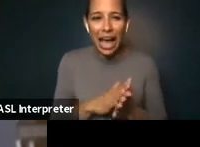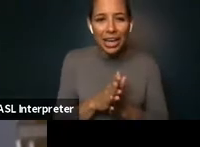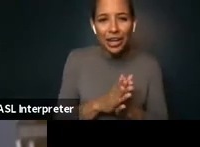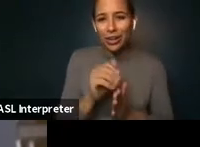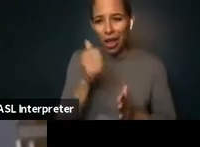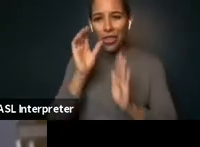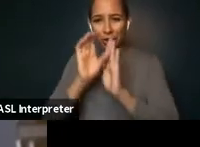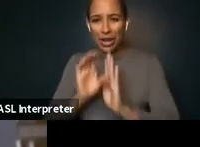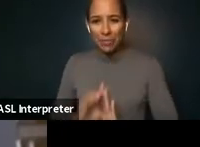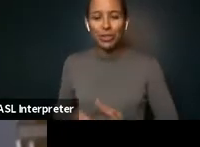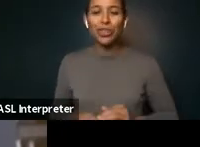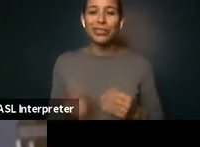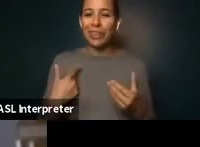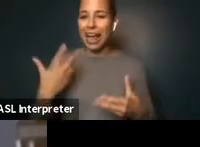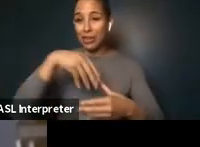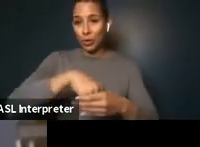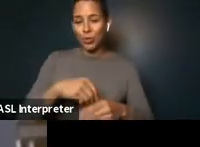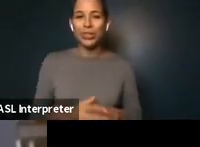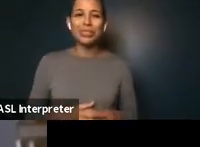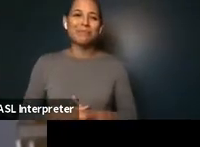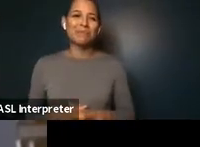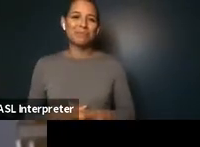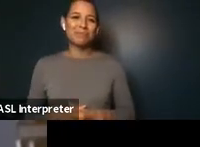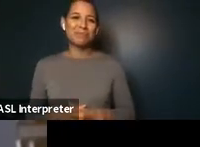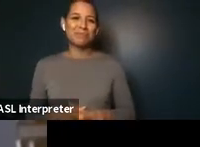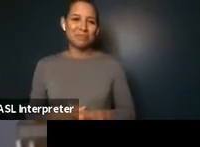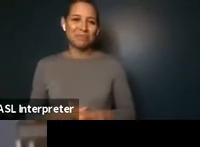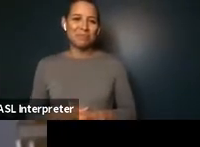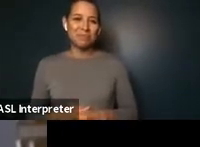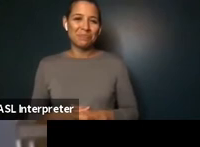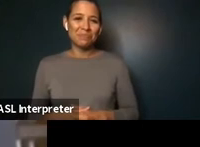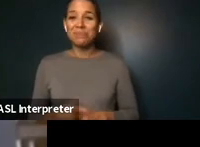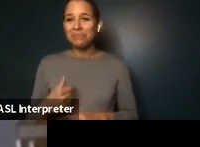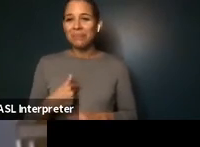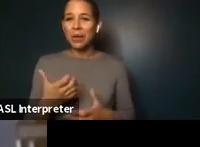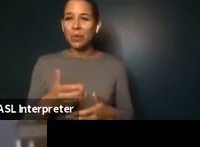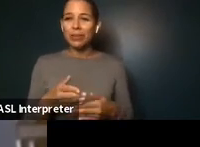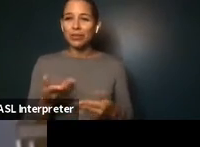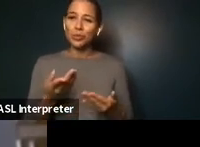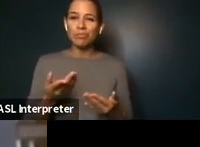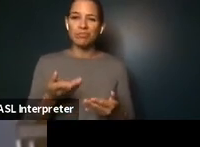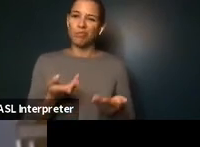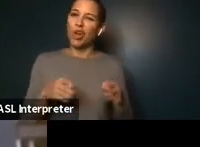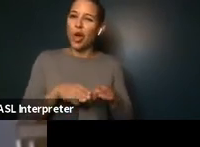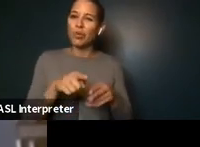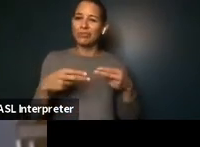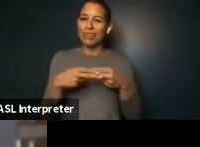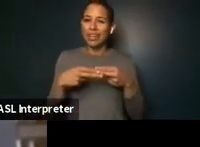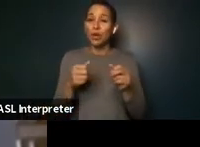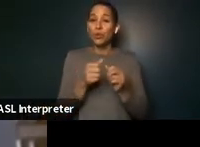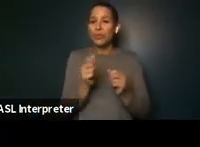And, um, so I wanted to end with a few images, but, um, this,